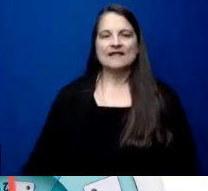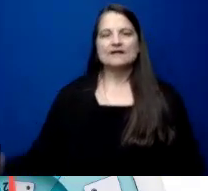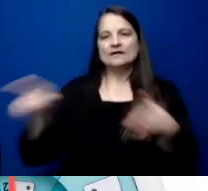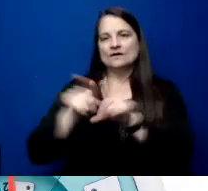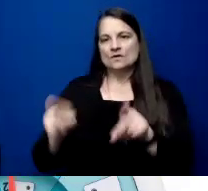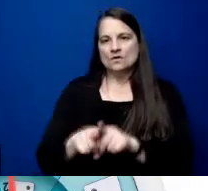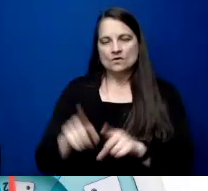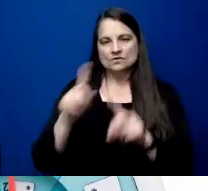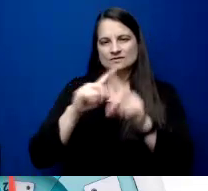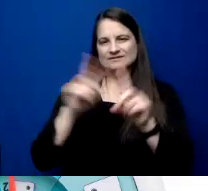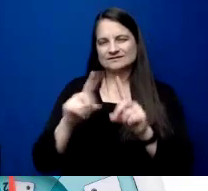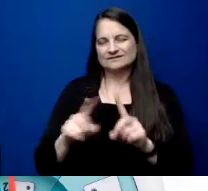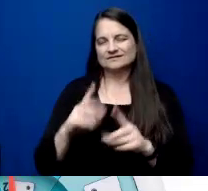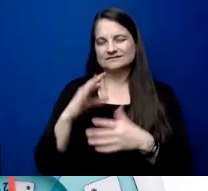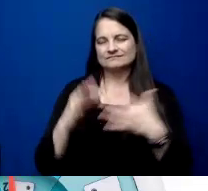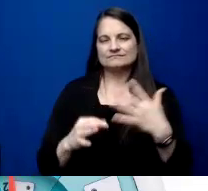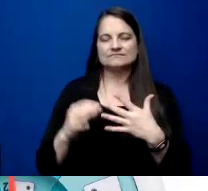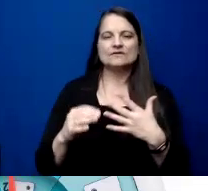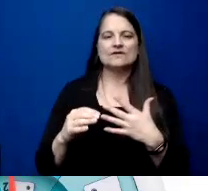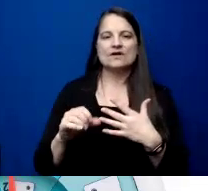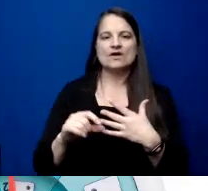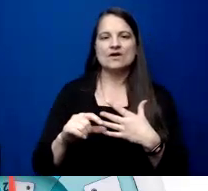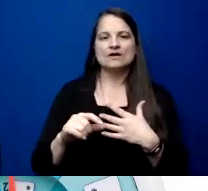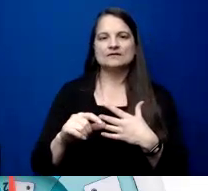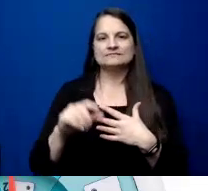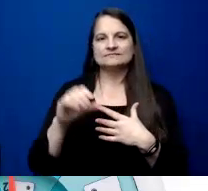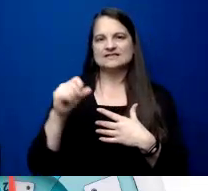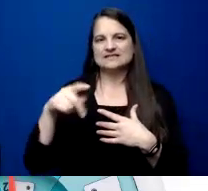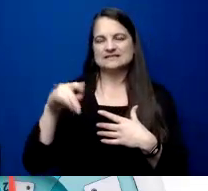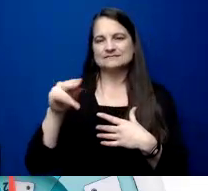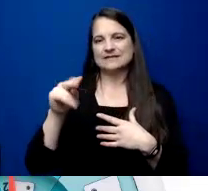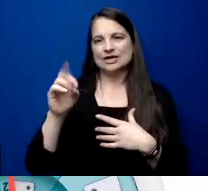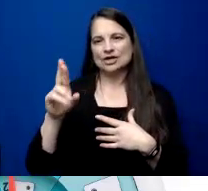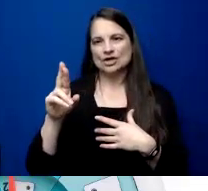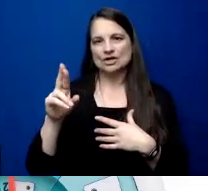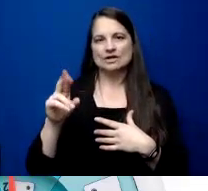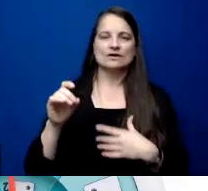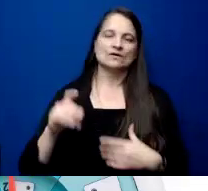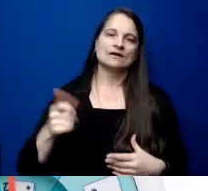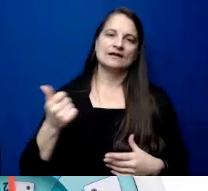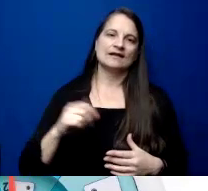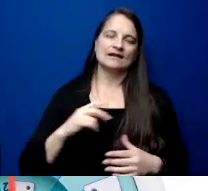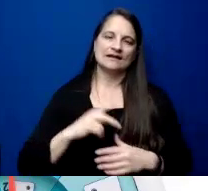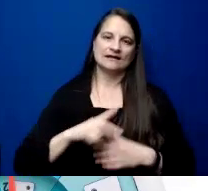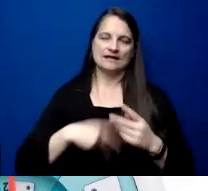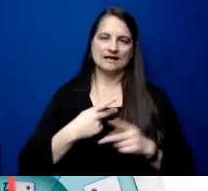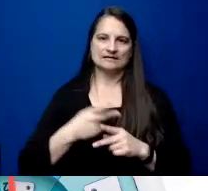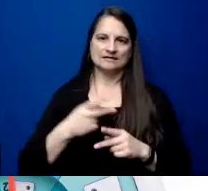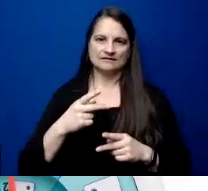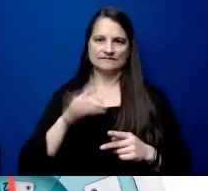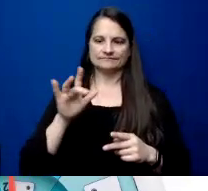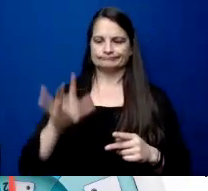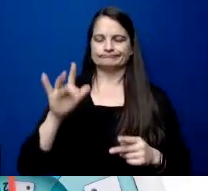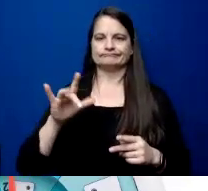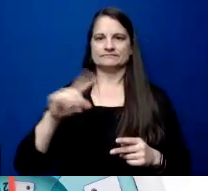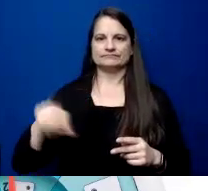that you can use, like the alternate spinner, um, or any type of switch activated spinner. You can